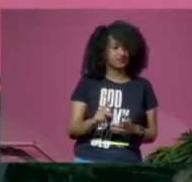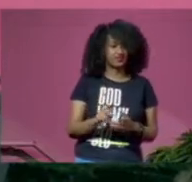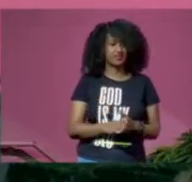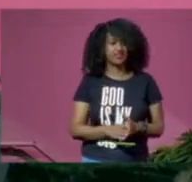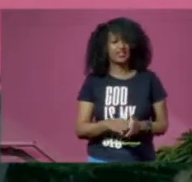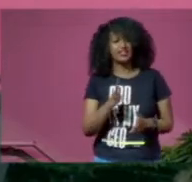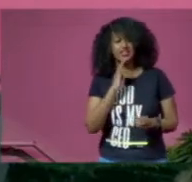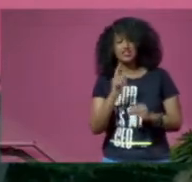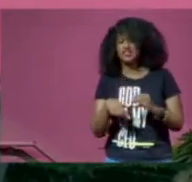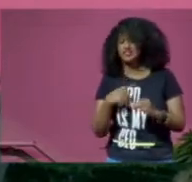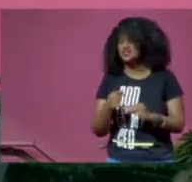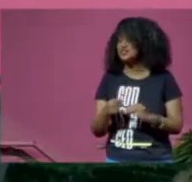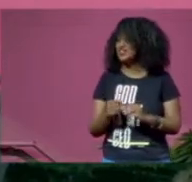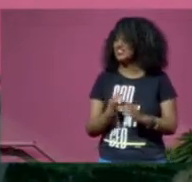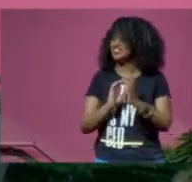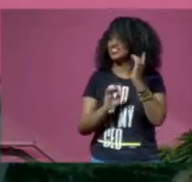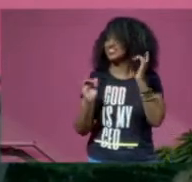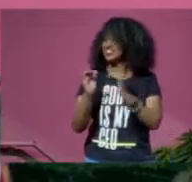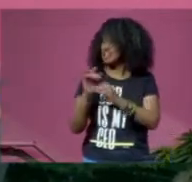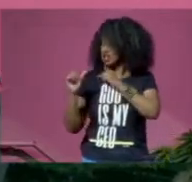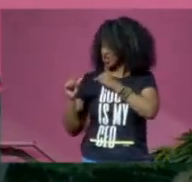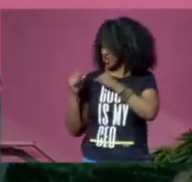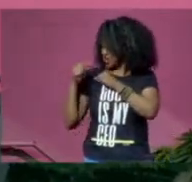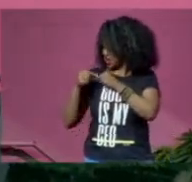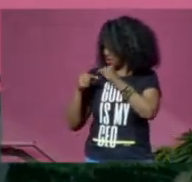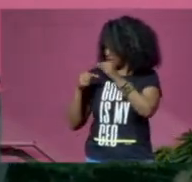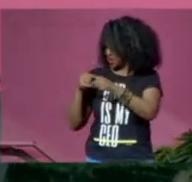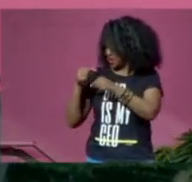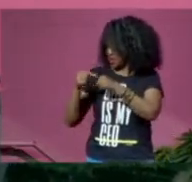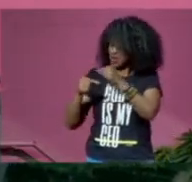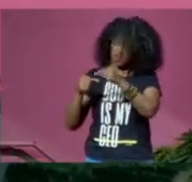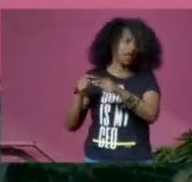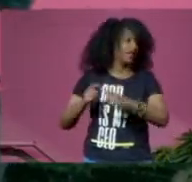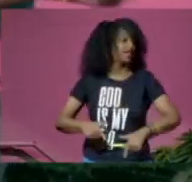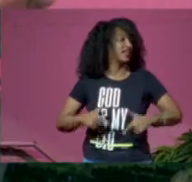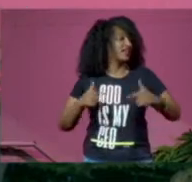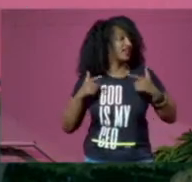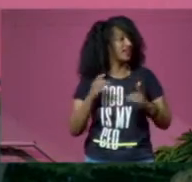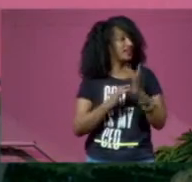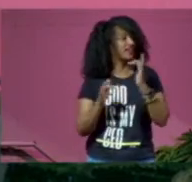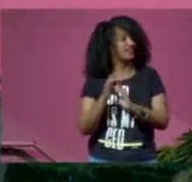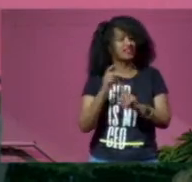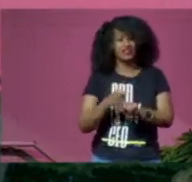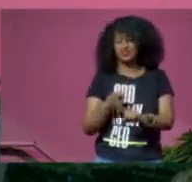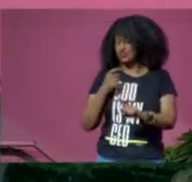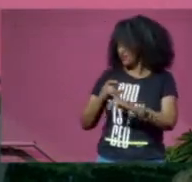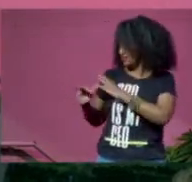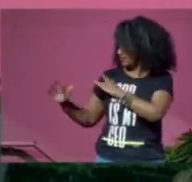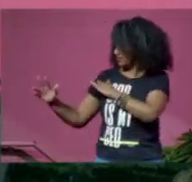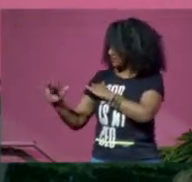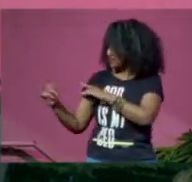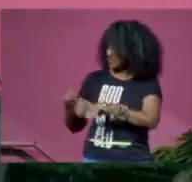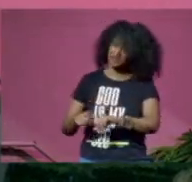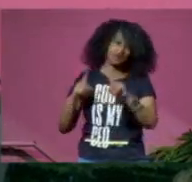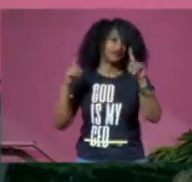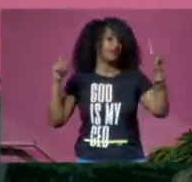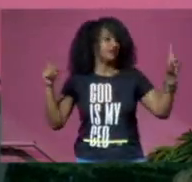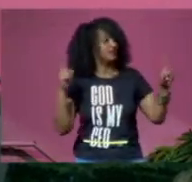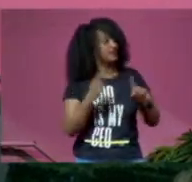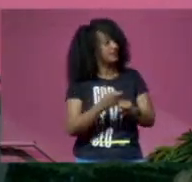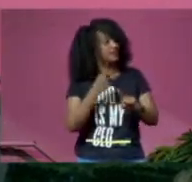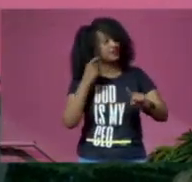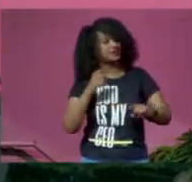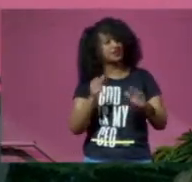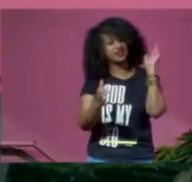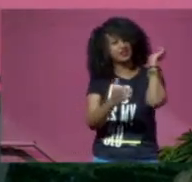us a genealogy so that Mark could know and Nathaniel could know that Jesus came from Nazareth, but he's descended from